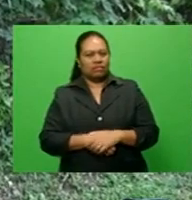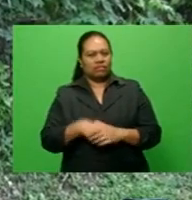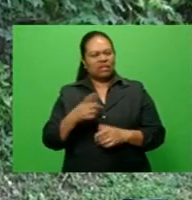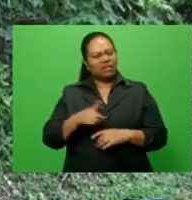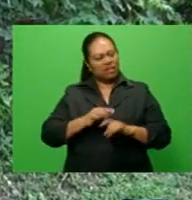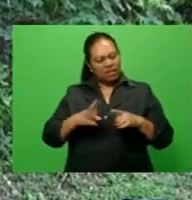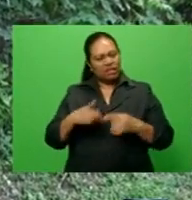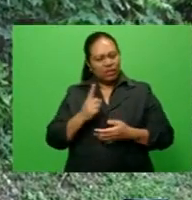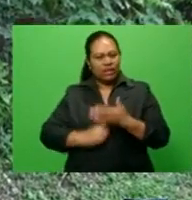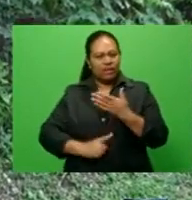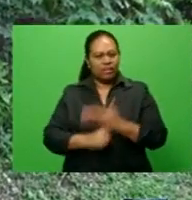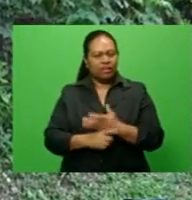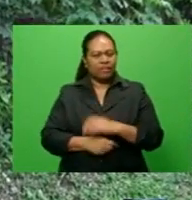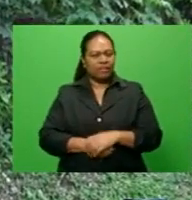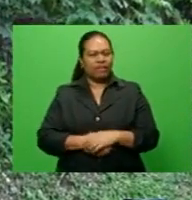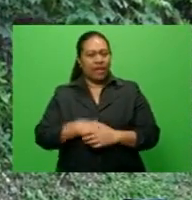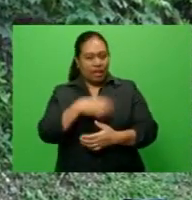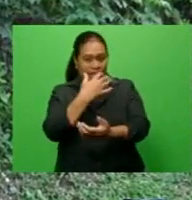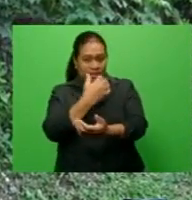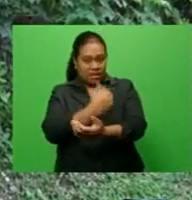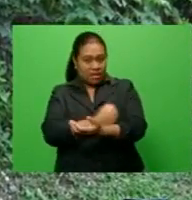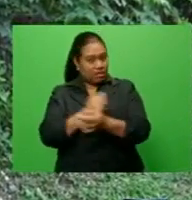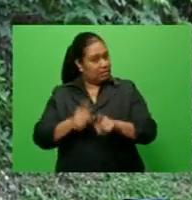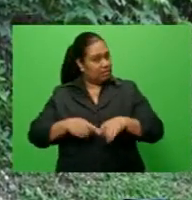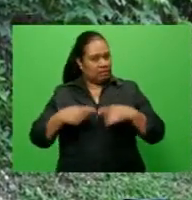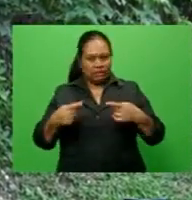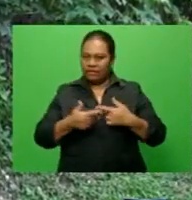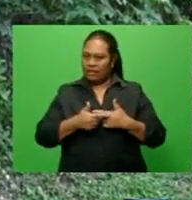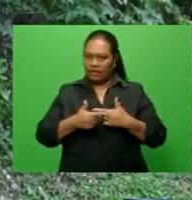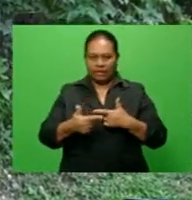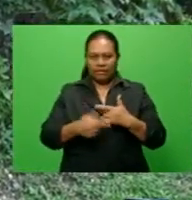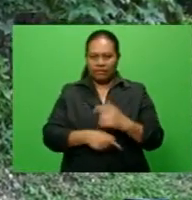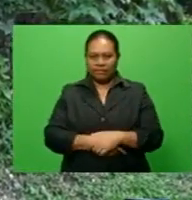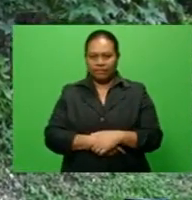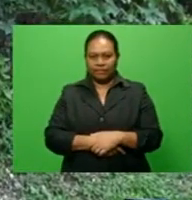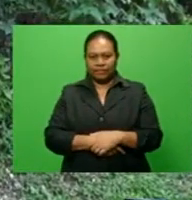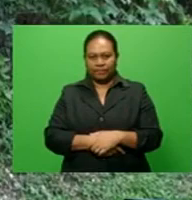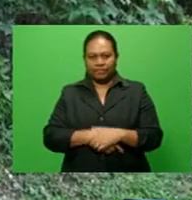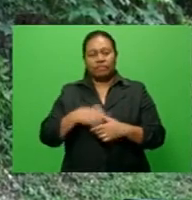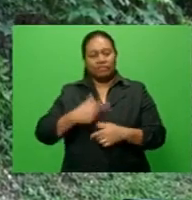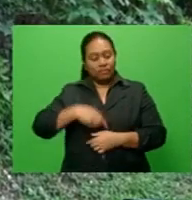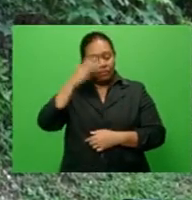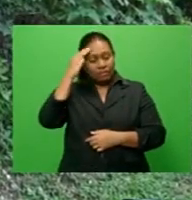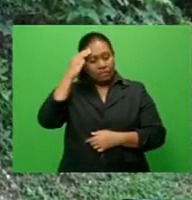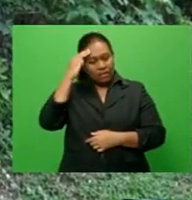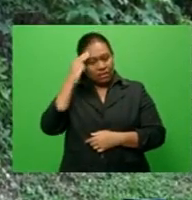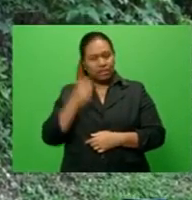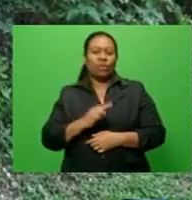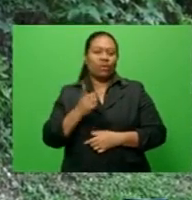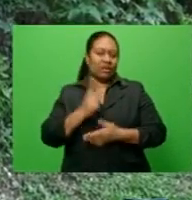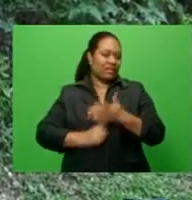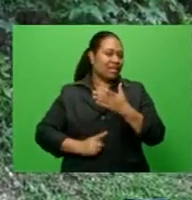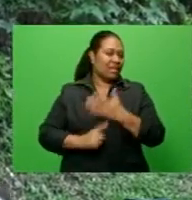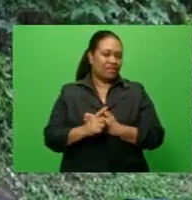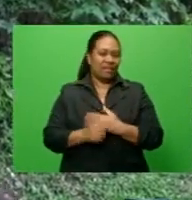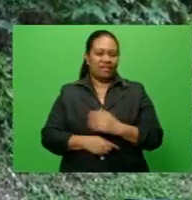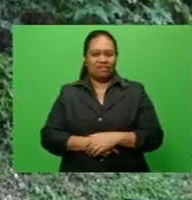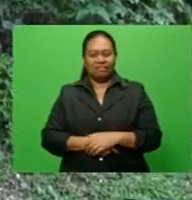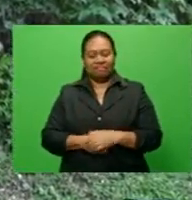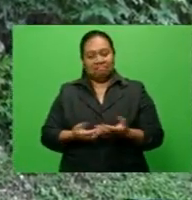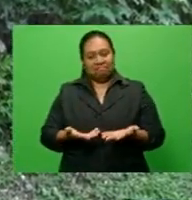but drugs is a whole different level of their mentality. They're probably going through things as athletes,